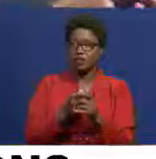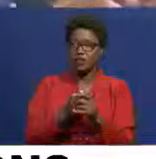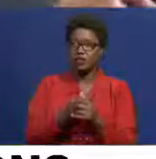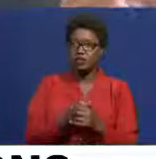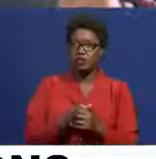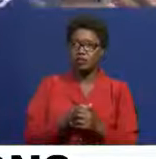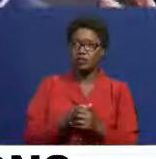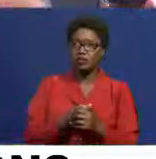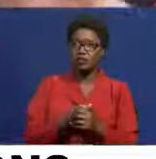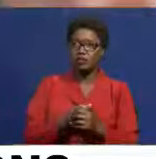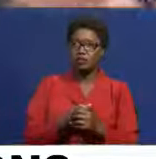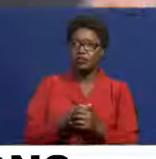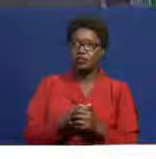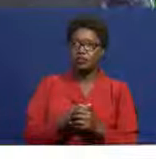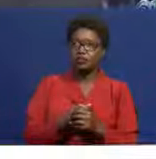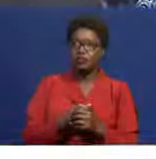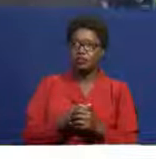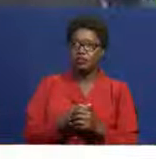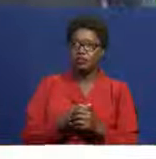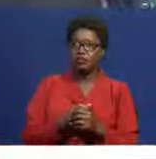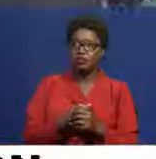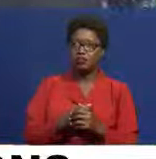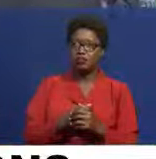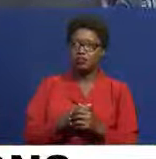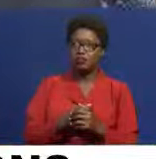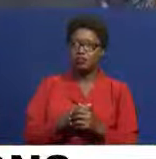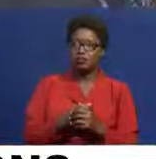ikinga. Kenya itapa.